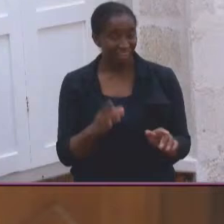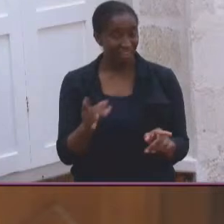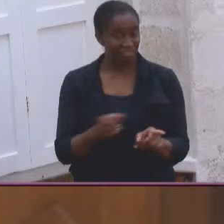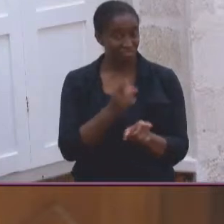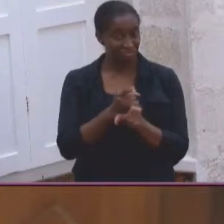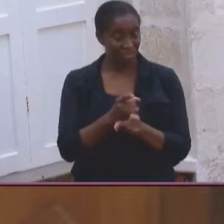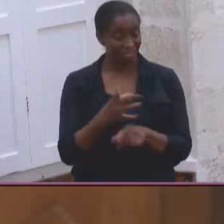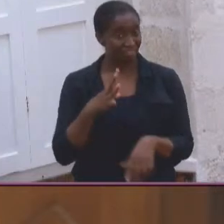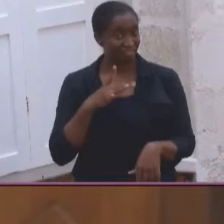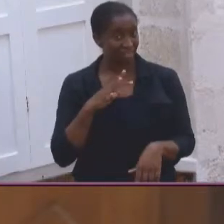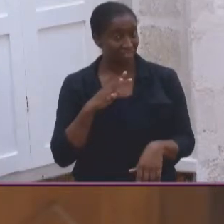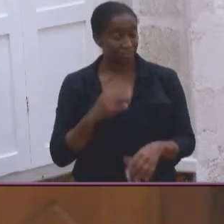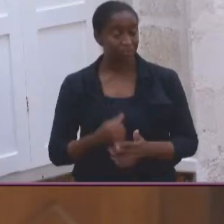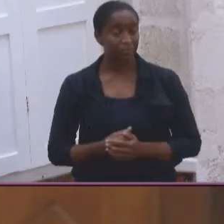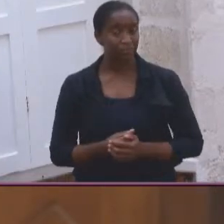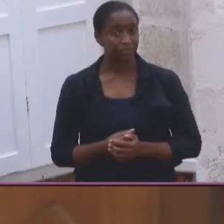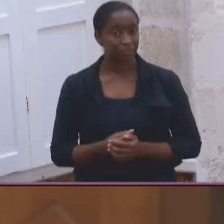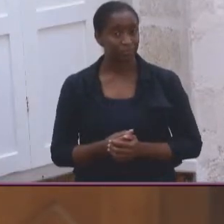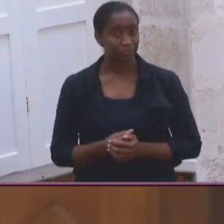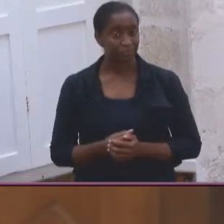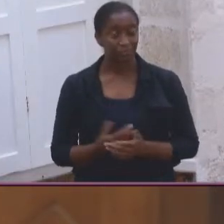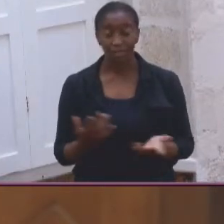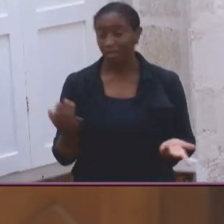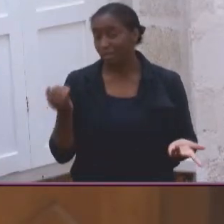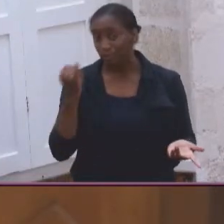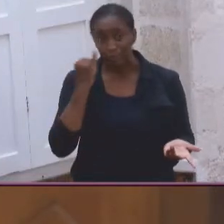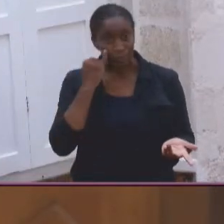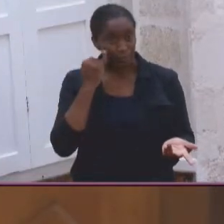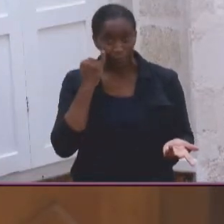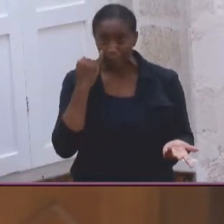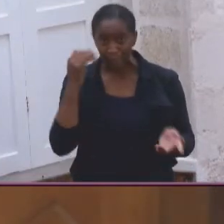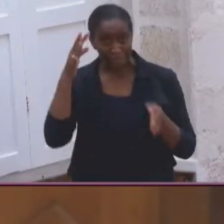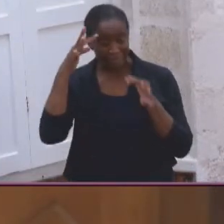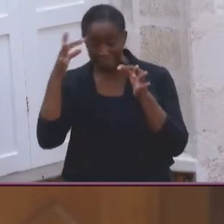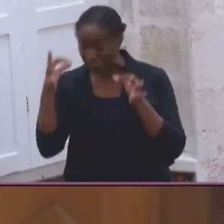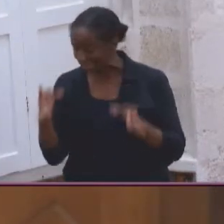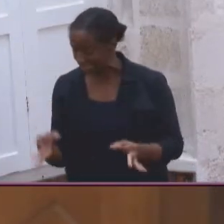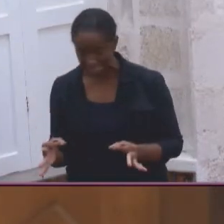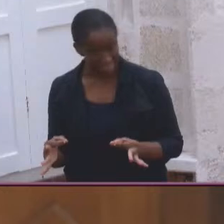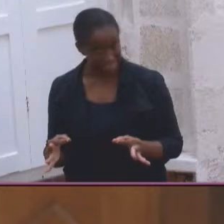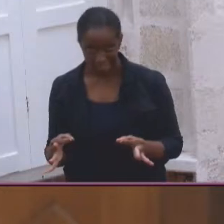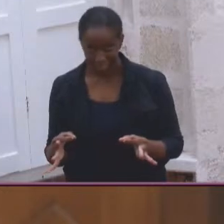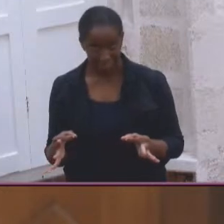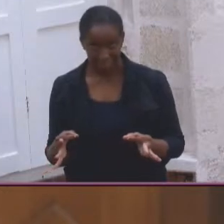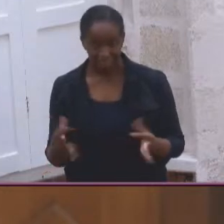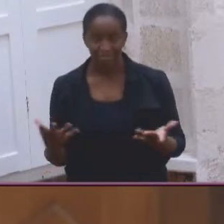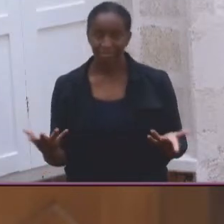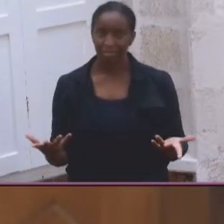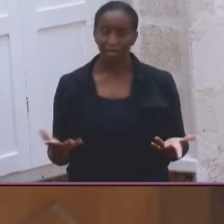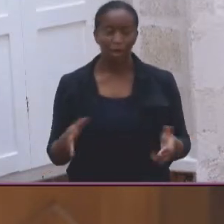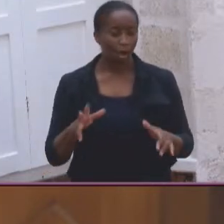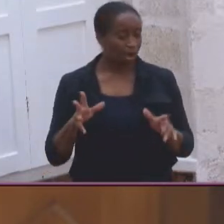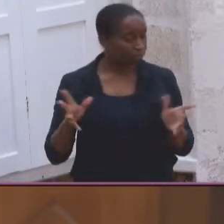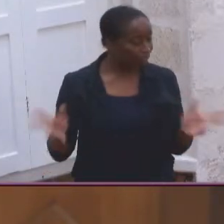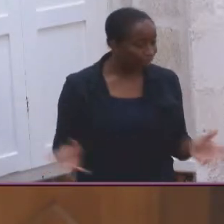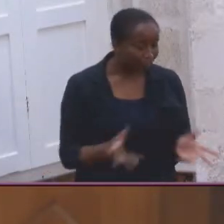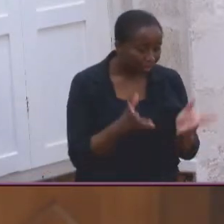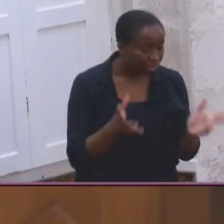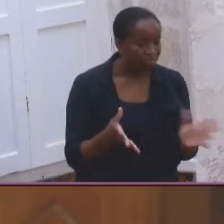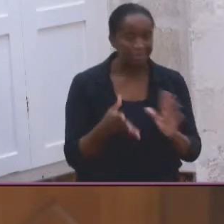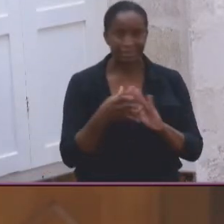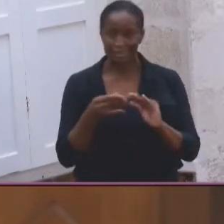it? Because if we can't encourage it, and if we encourage indiscipline, then we will only reap havoc.